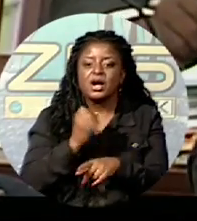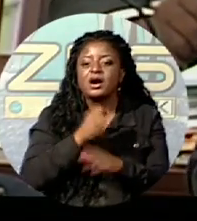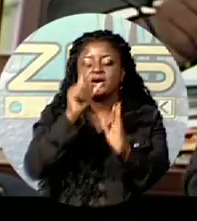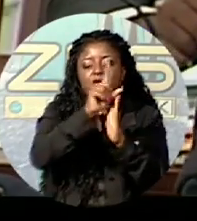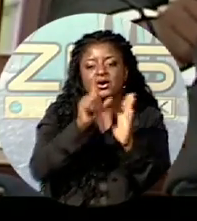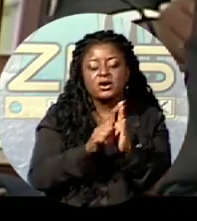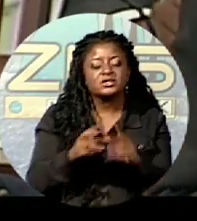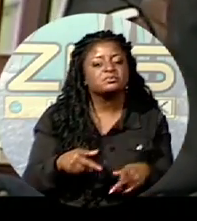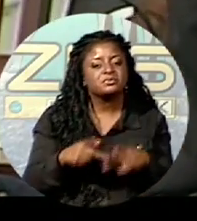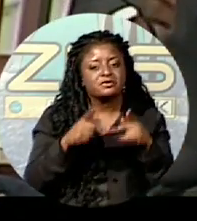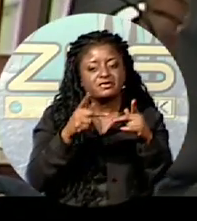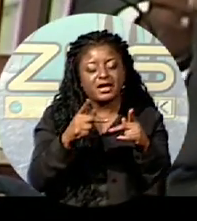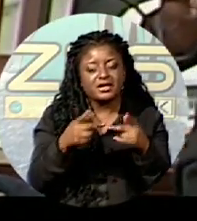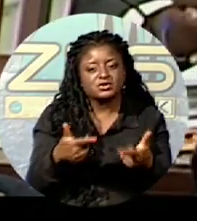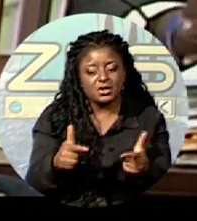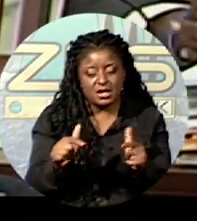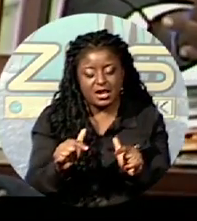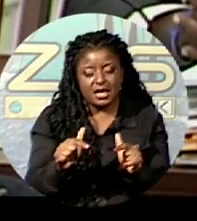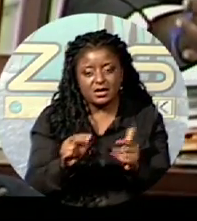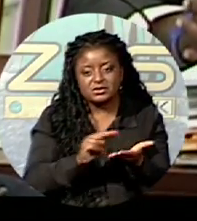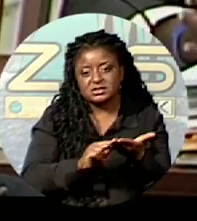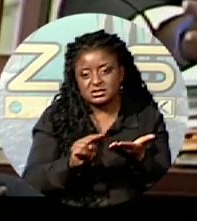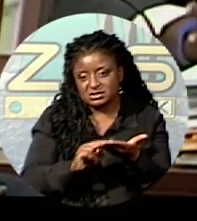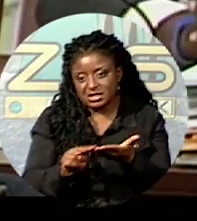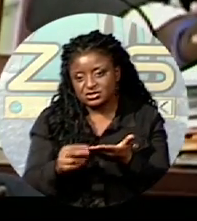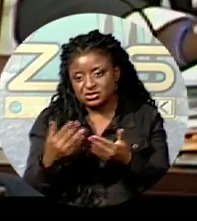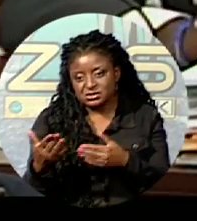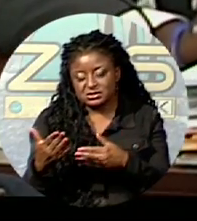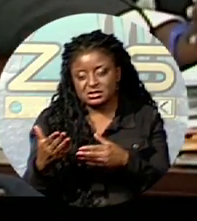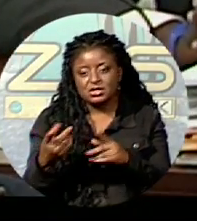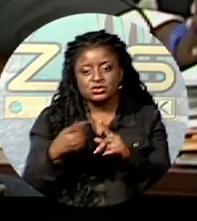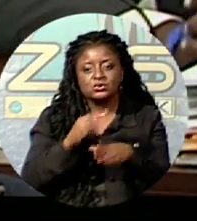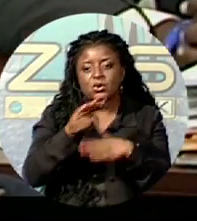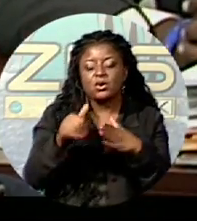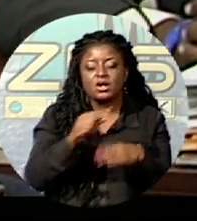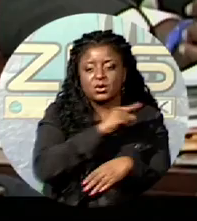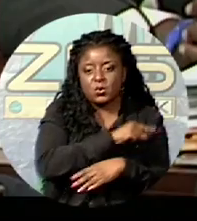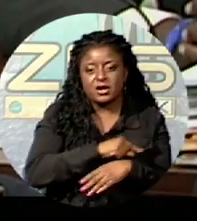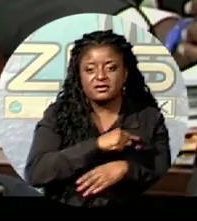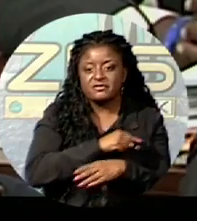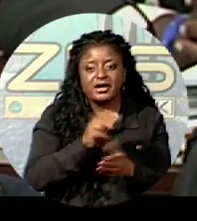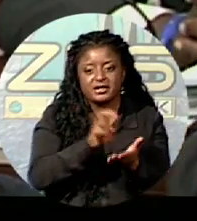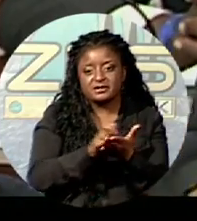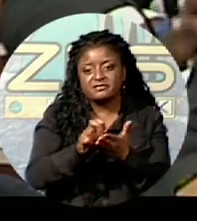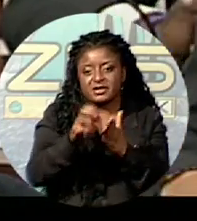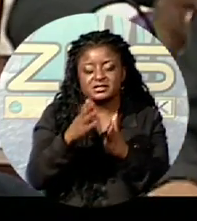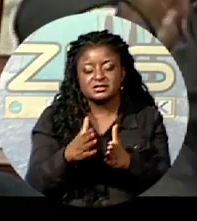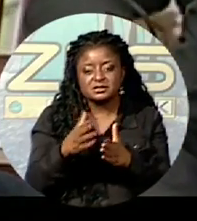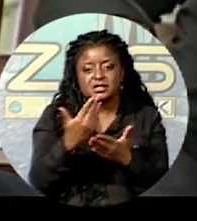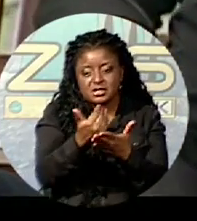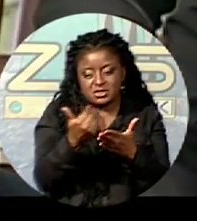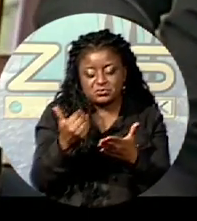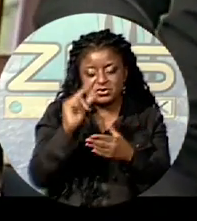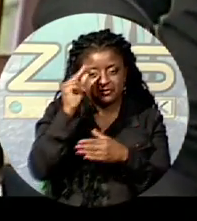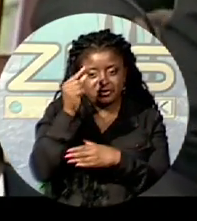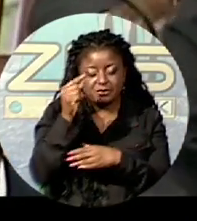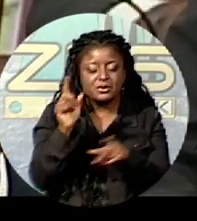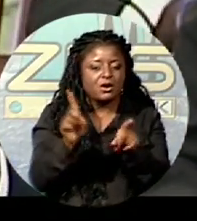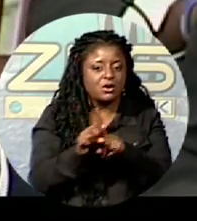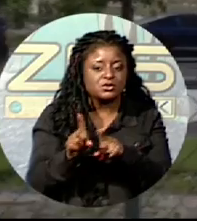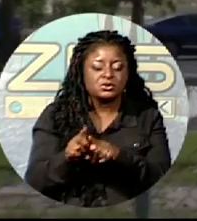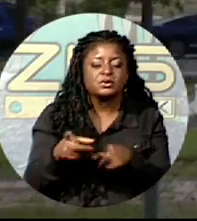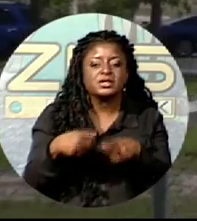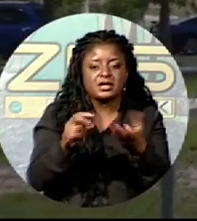concessions to all qualifying investors. The previous government also granted concessions to investors, including